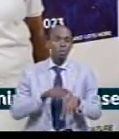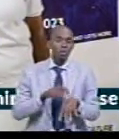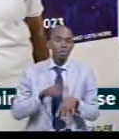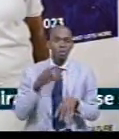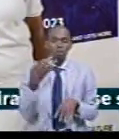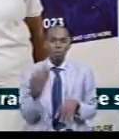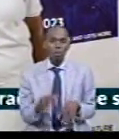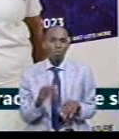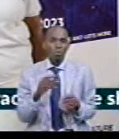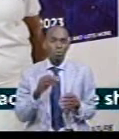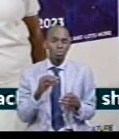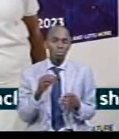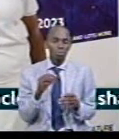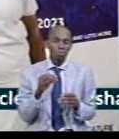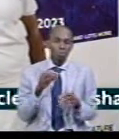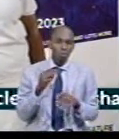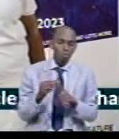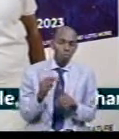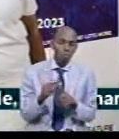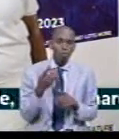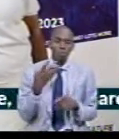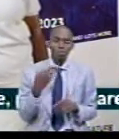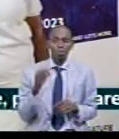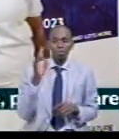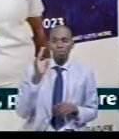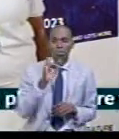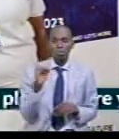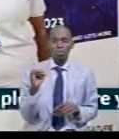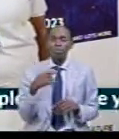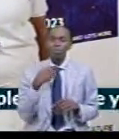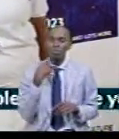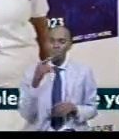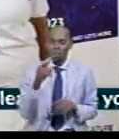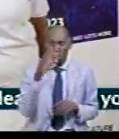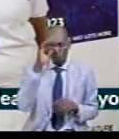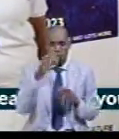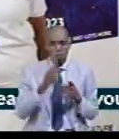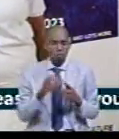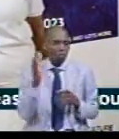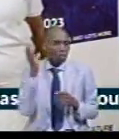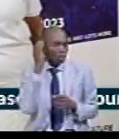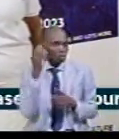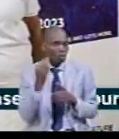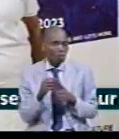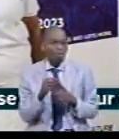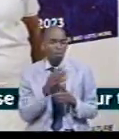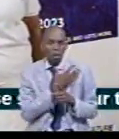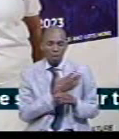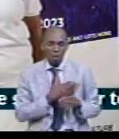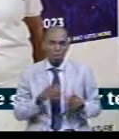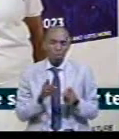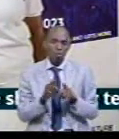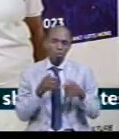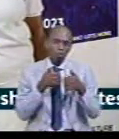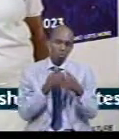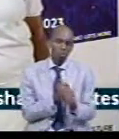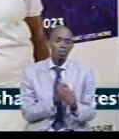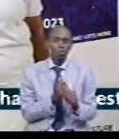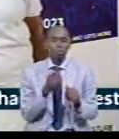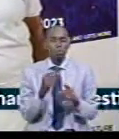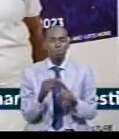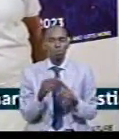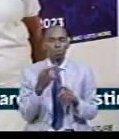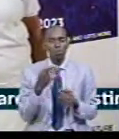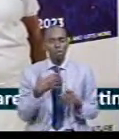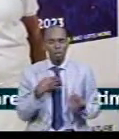he should listen to what the man of God is saying and also make sure that he follows with the faith. And during the prayer, he beckoned to him that follow